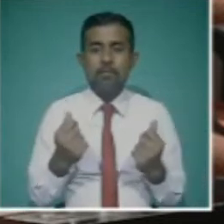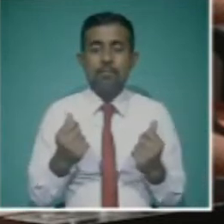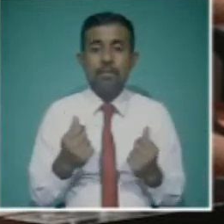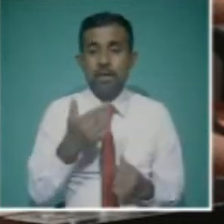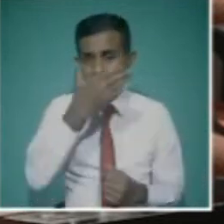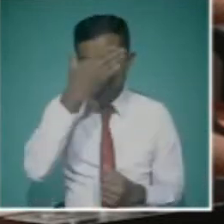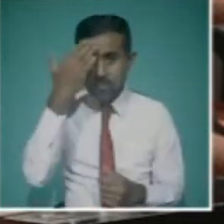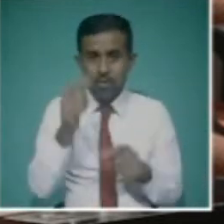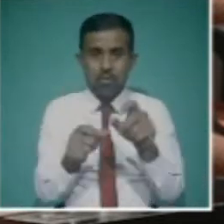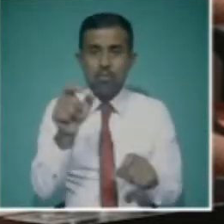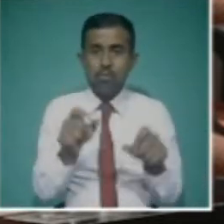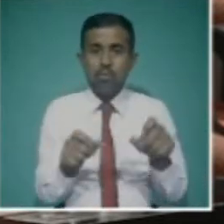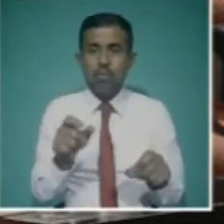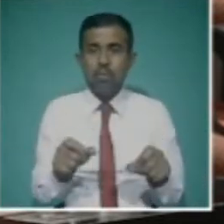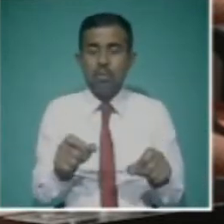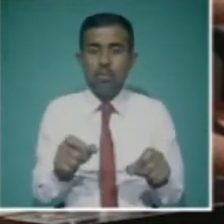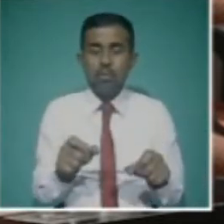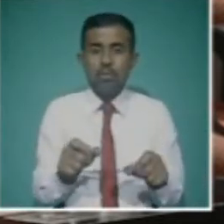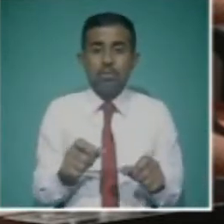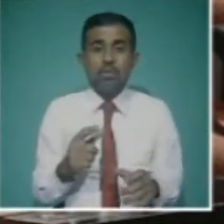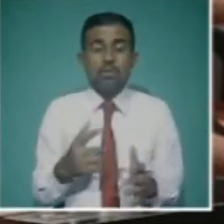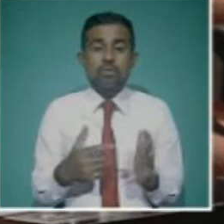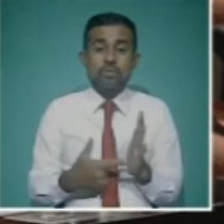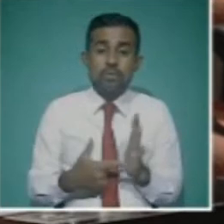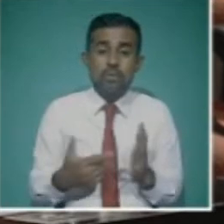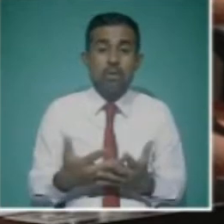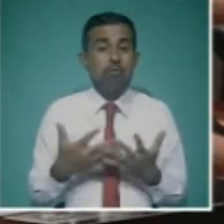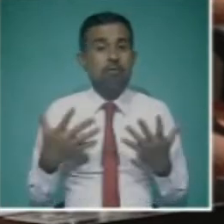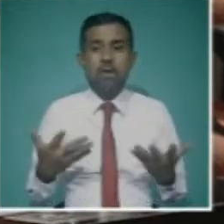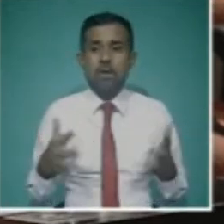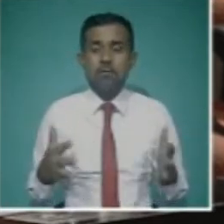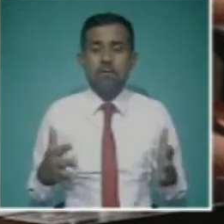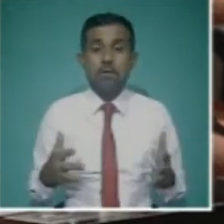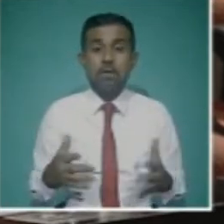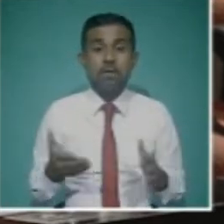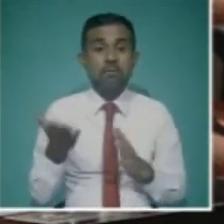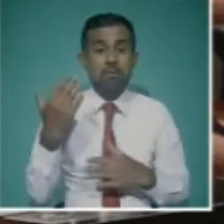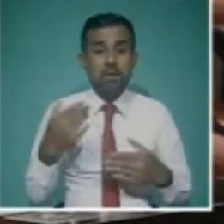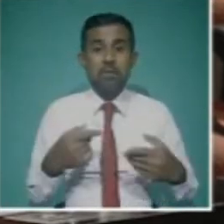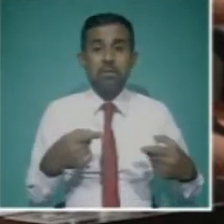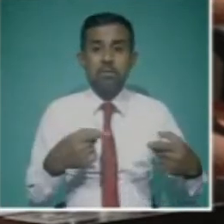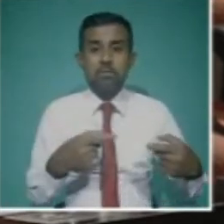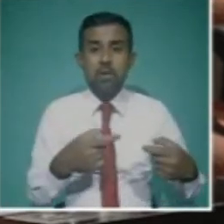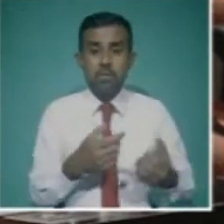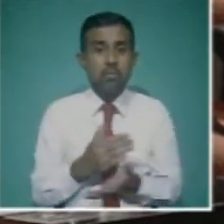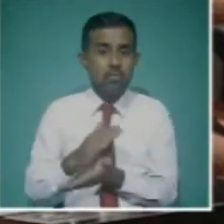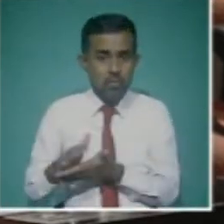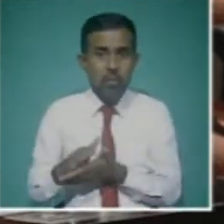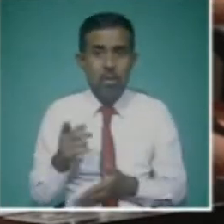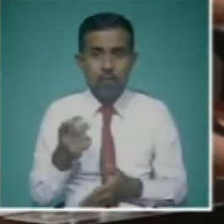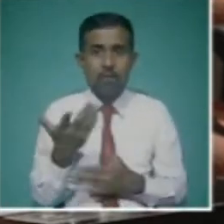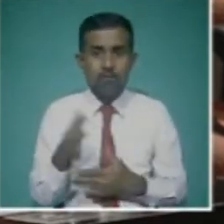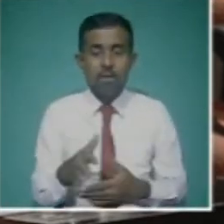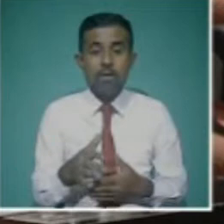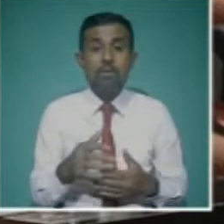confused because they supported an armed struggle, a struggle that caused a lot of destruction in